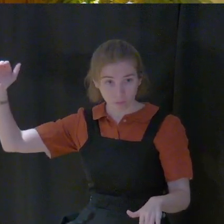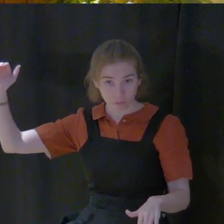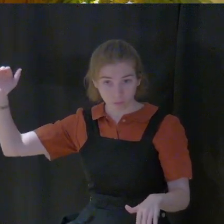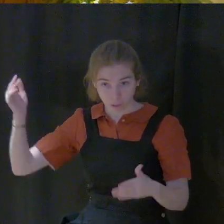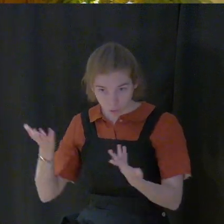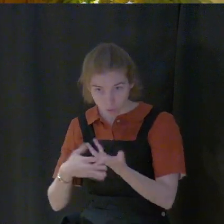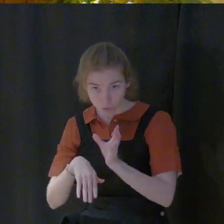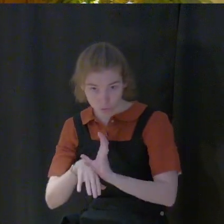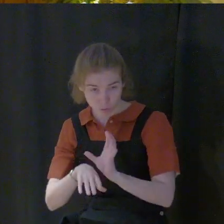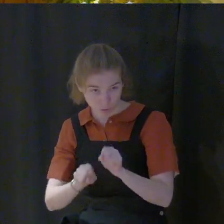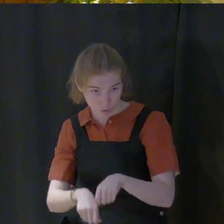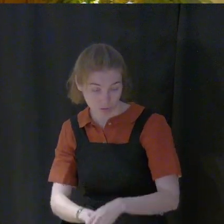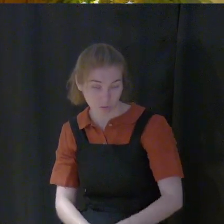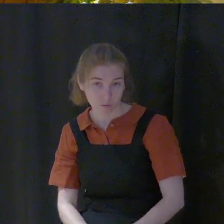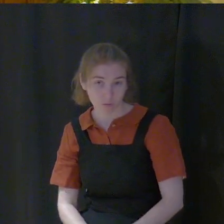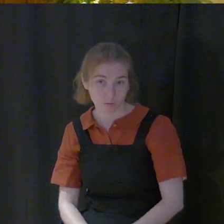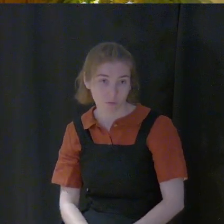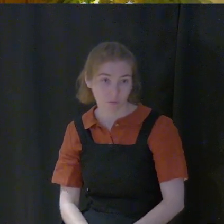church.